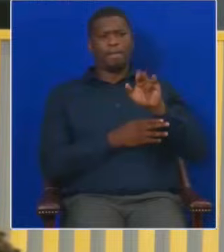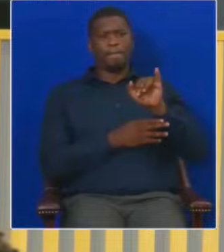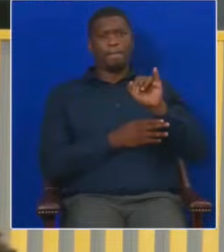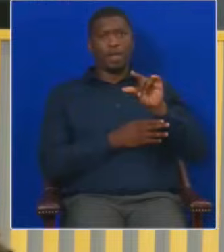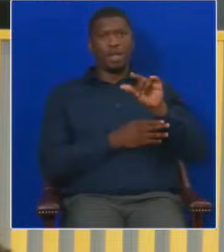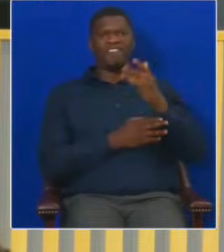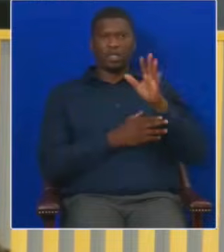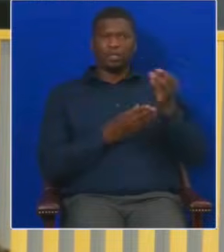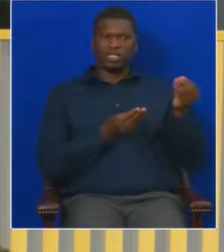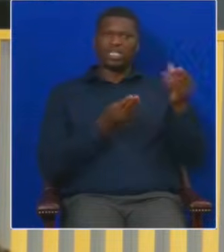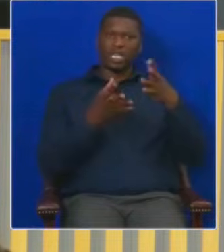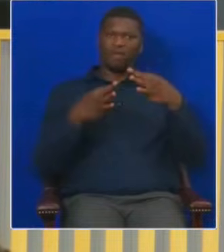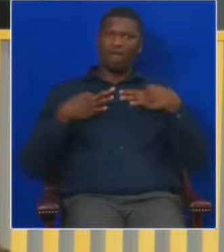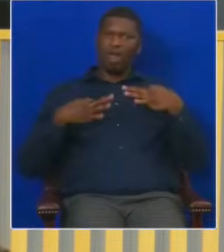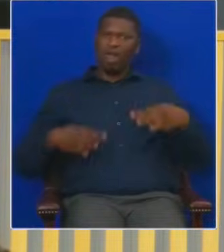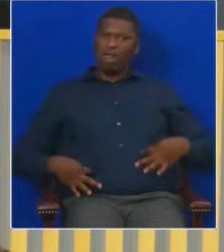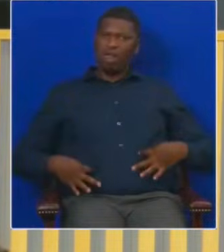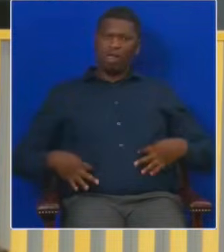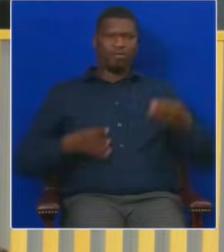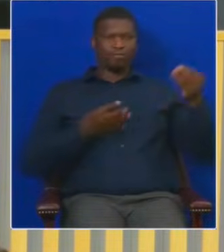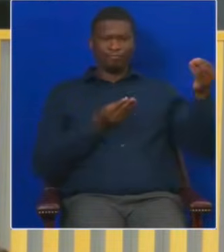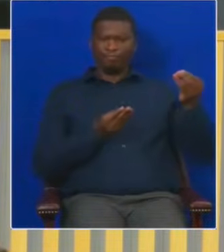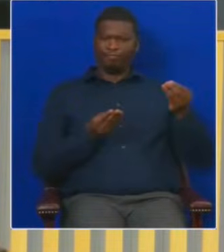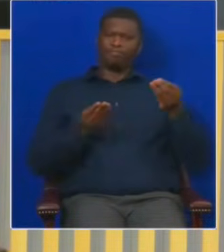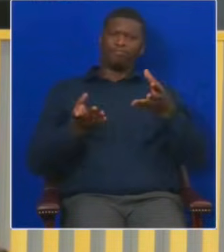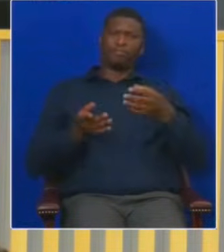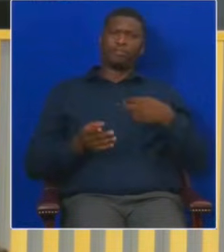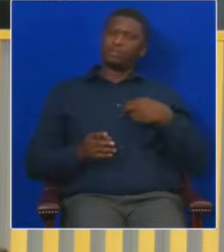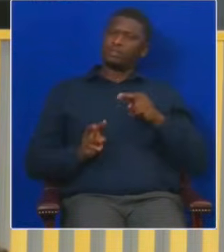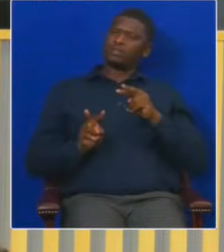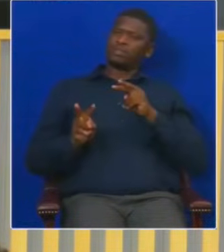I found it worrying that